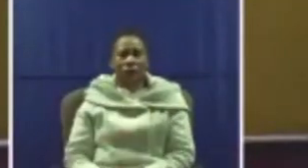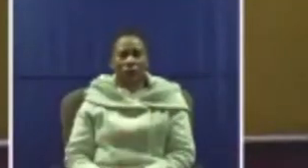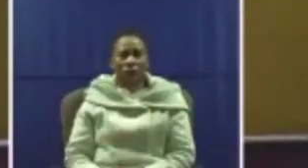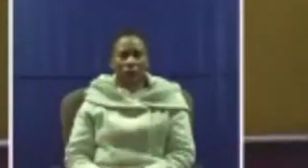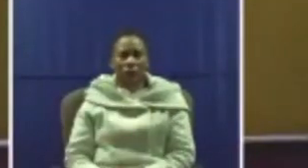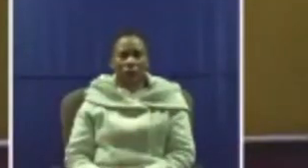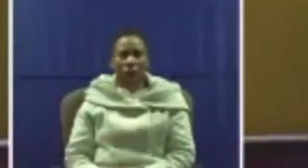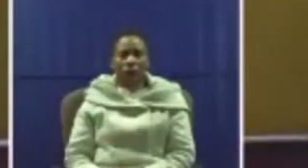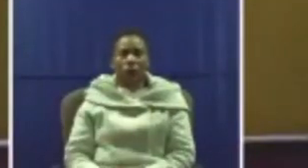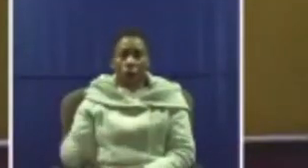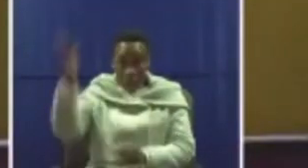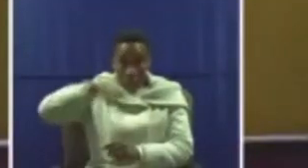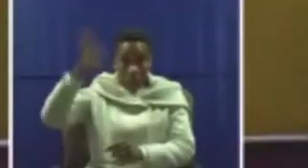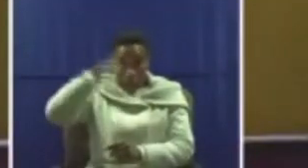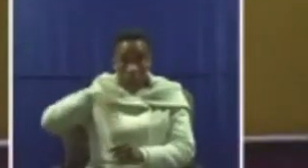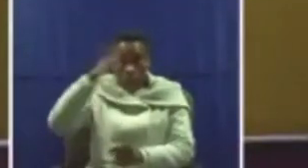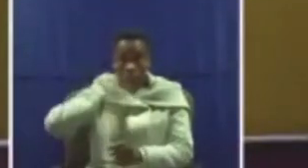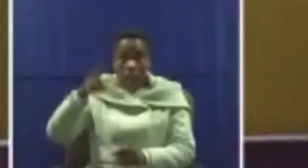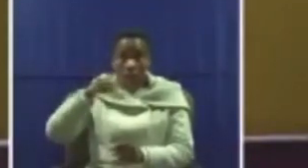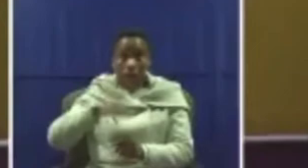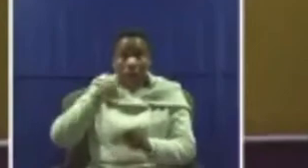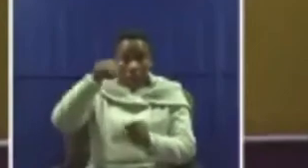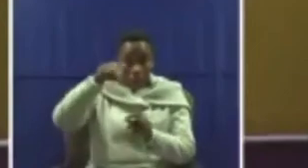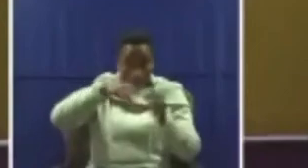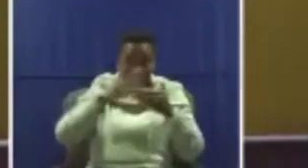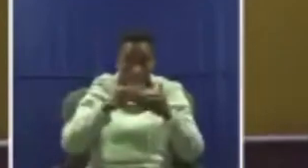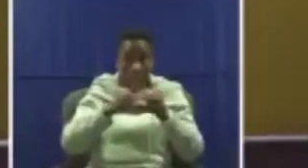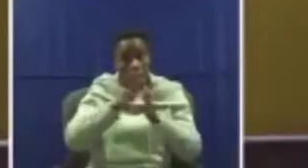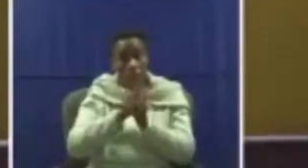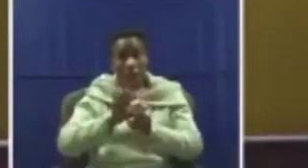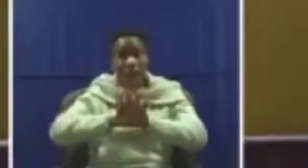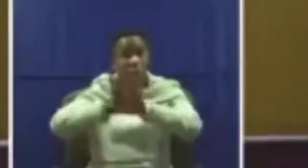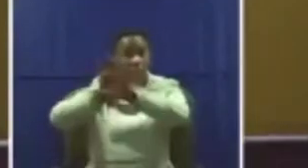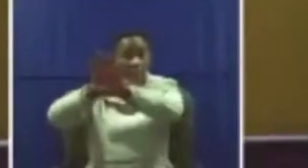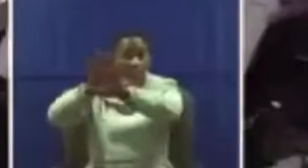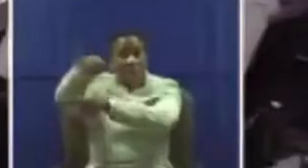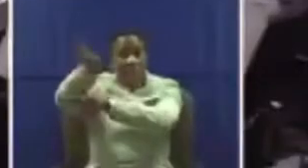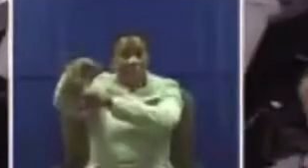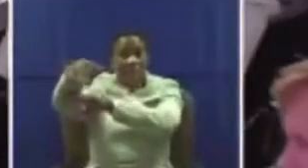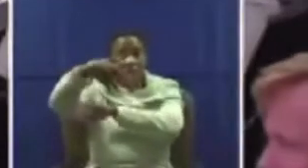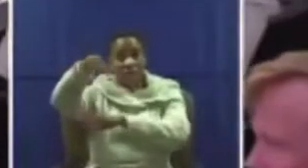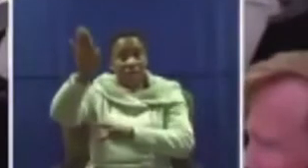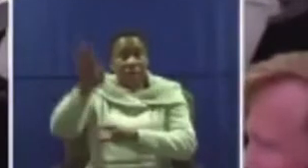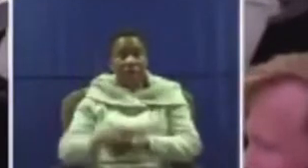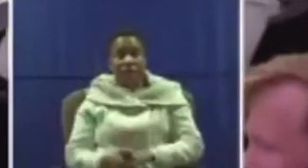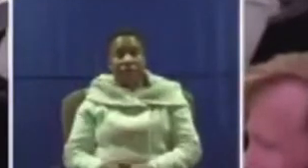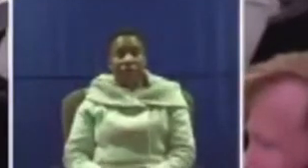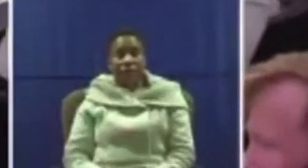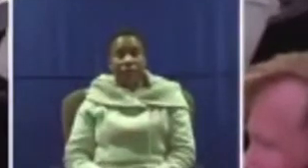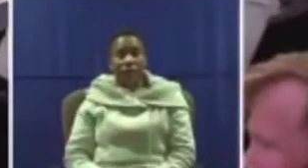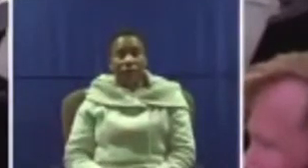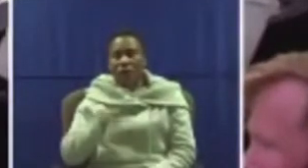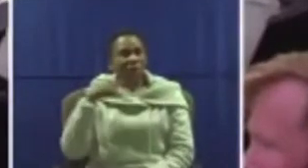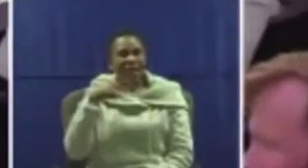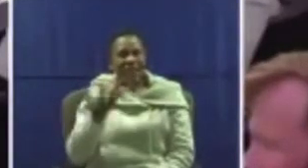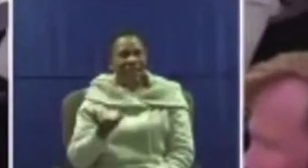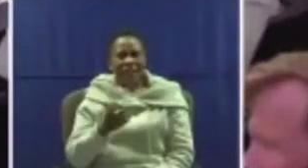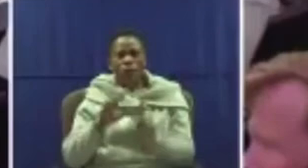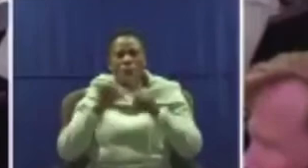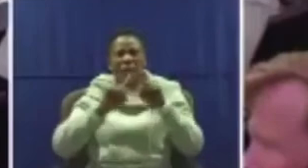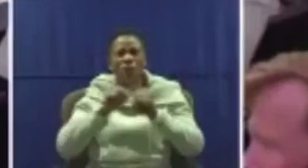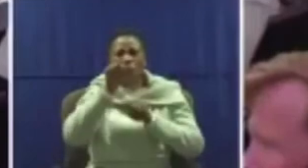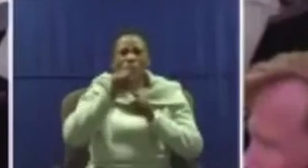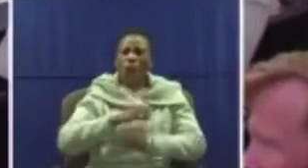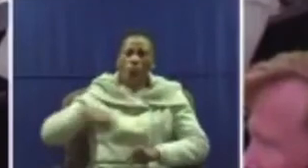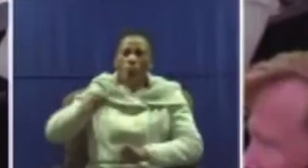Honorable Isa, come. Get the member out. Escort her out. I mean, really, I've been talking to you the